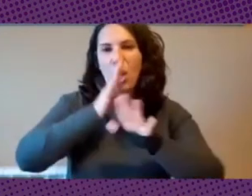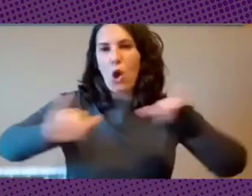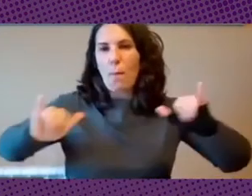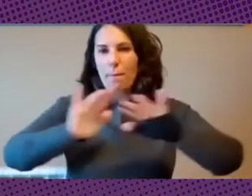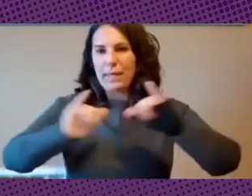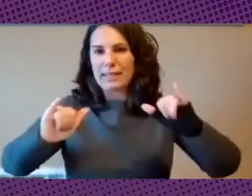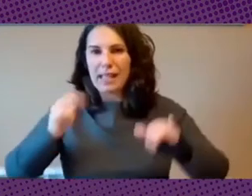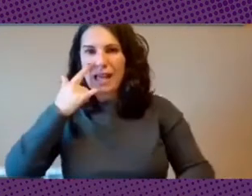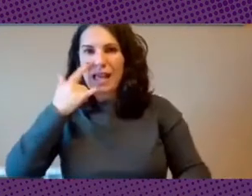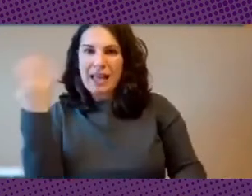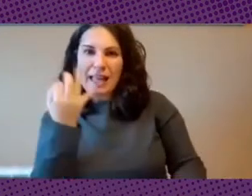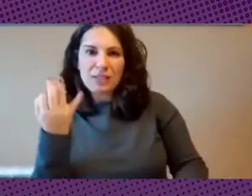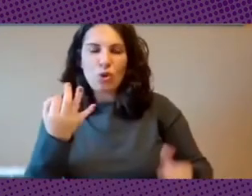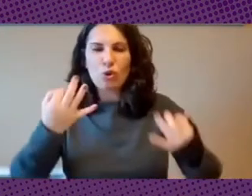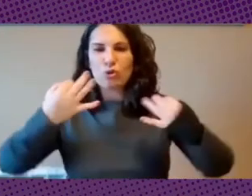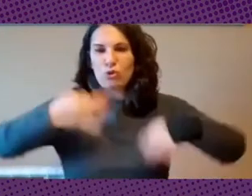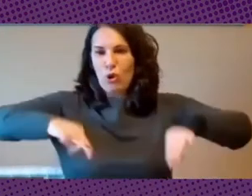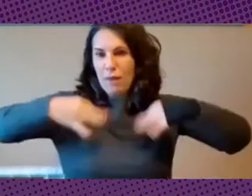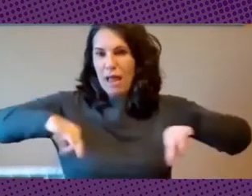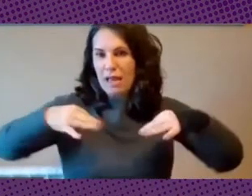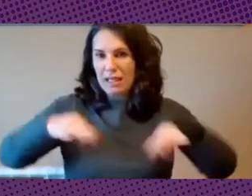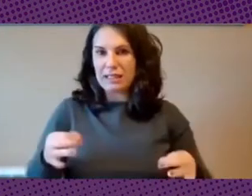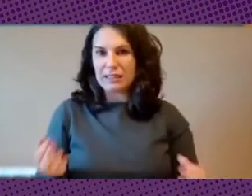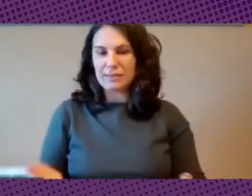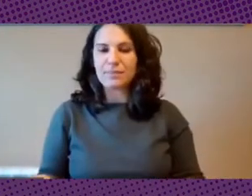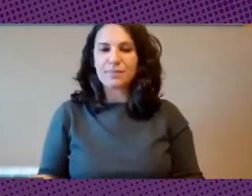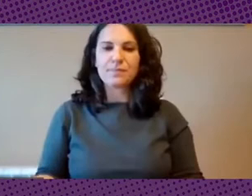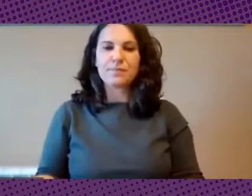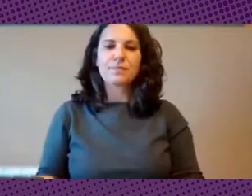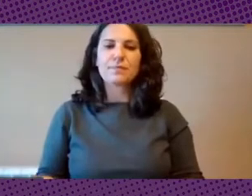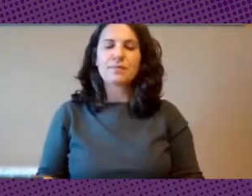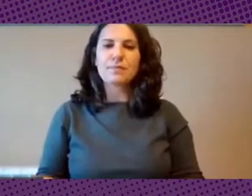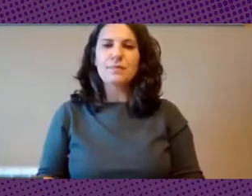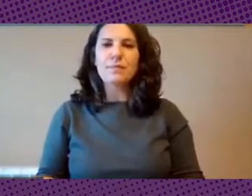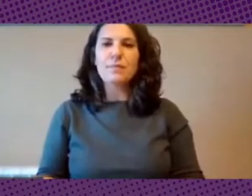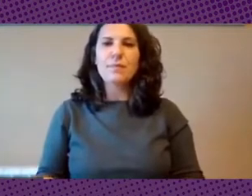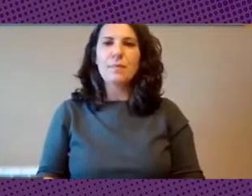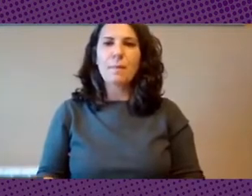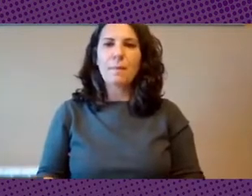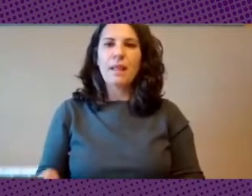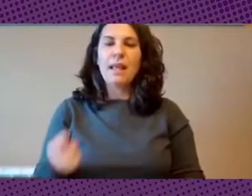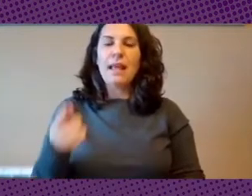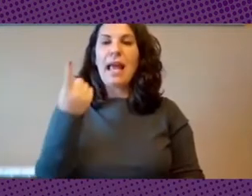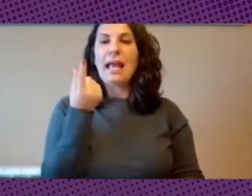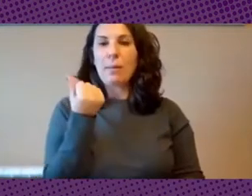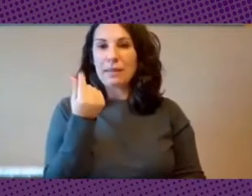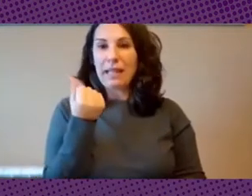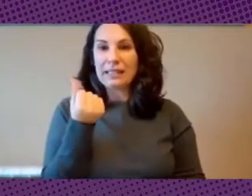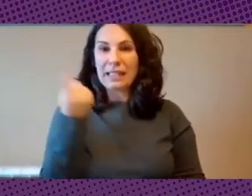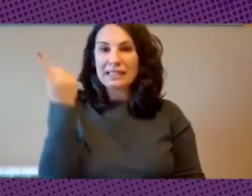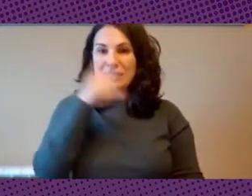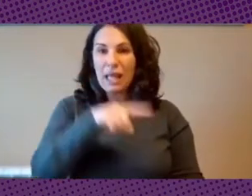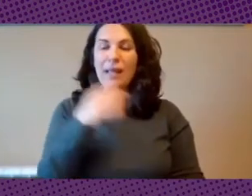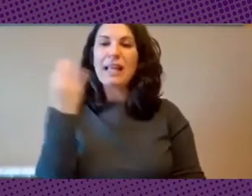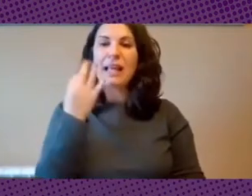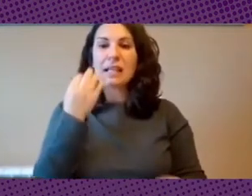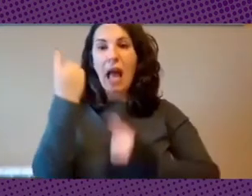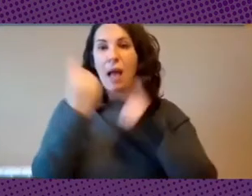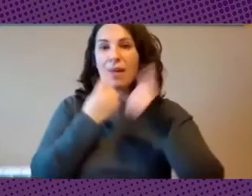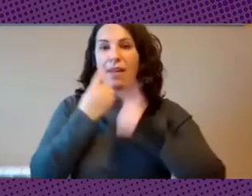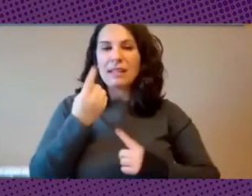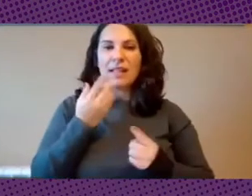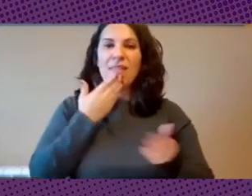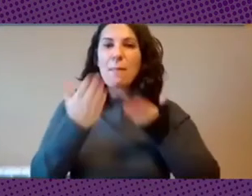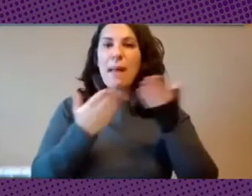Capitalists know that sometimes demand for goods goes up, sometimes demand for goods goes down. But in PPP